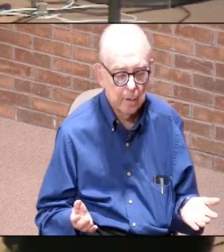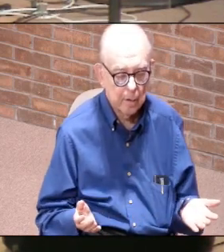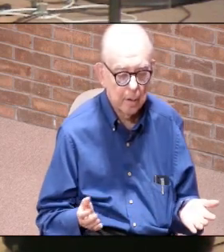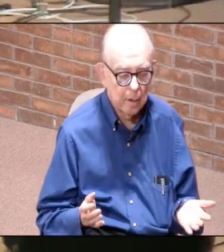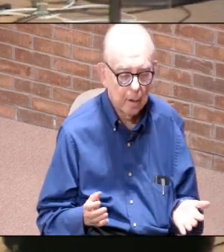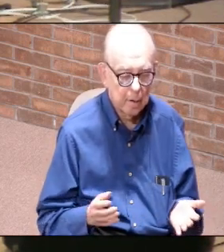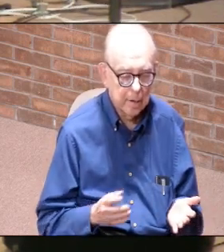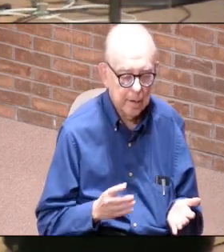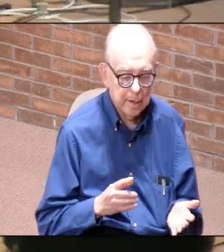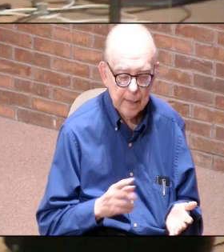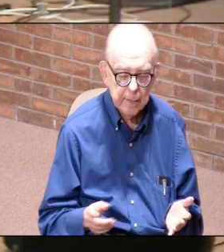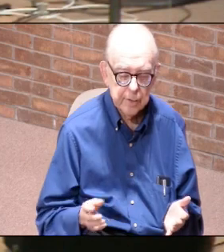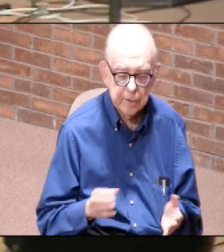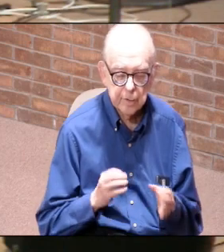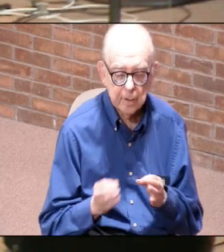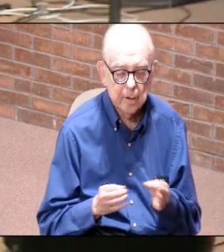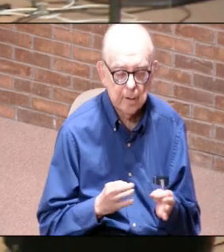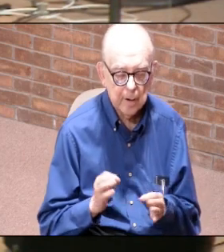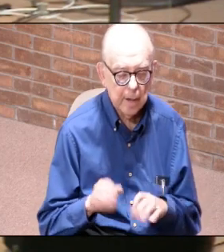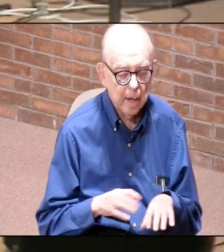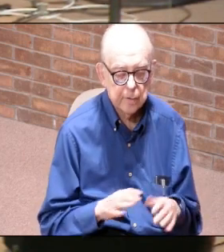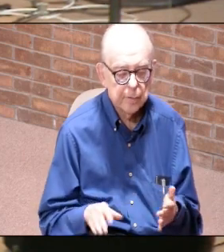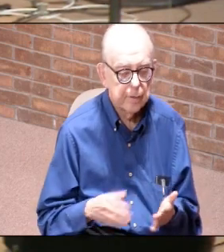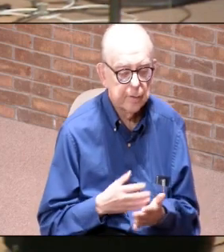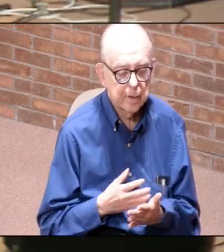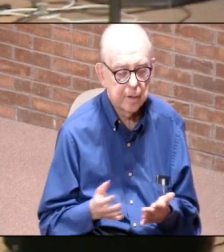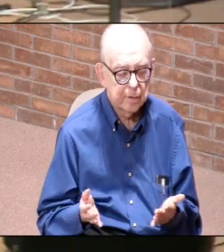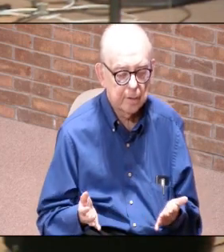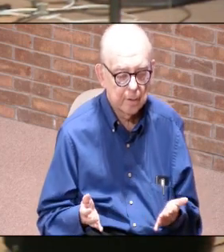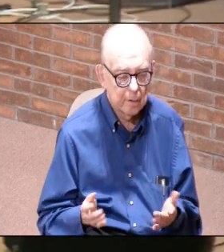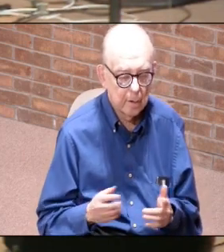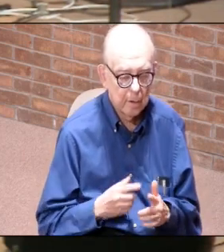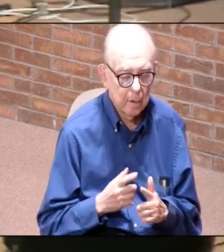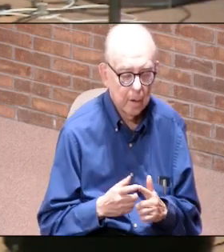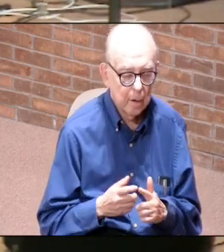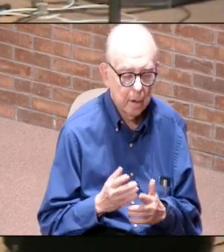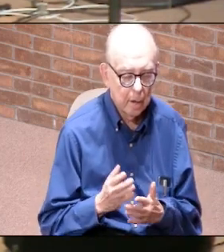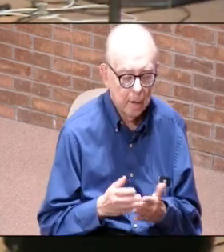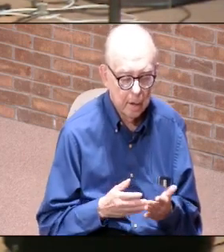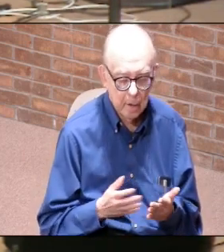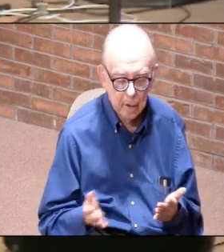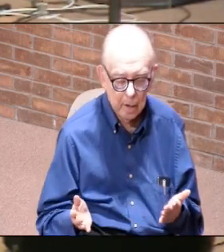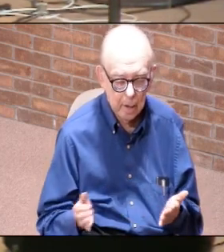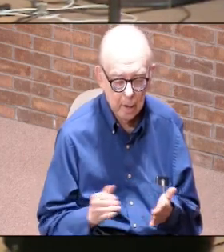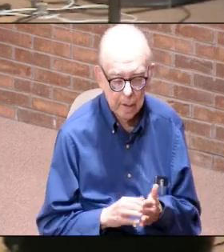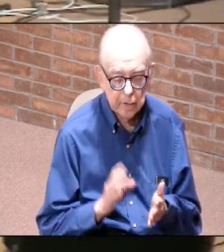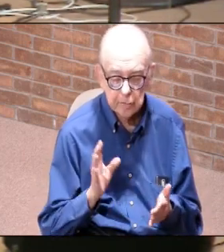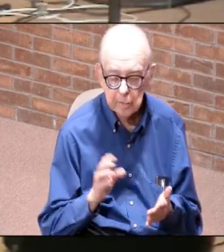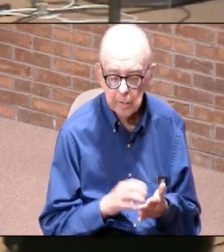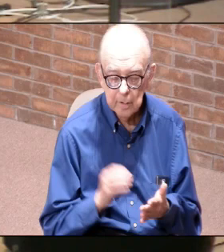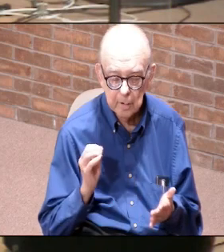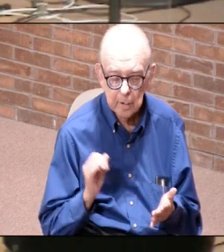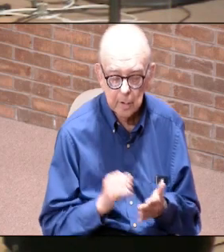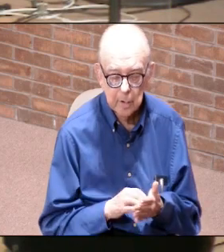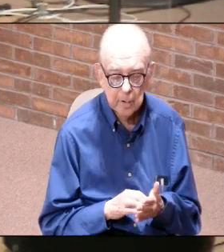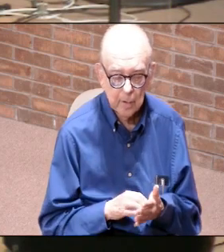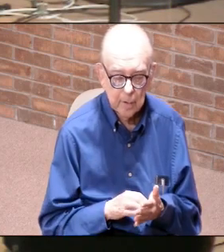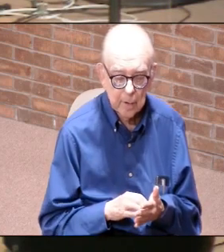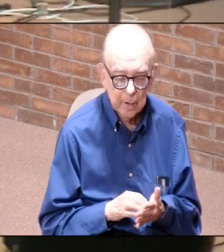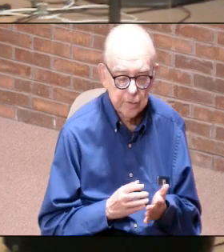they explained how to do these things. Then there are some things that you learn that are